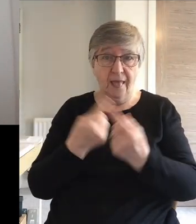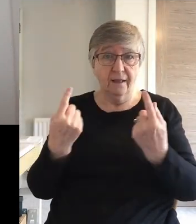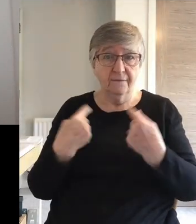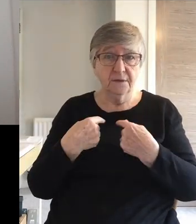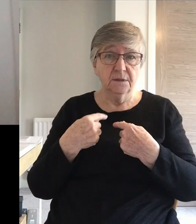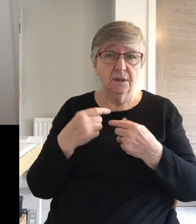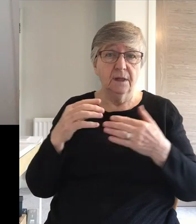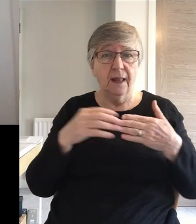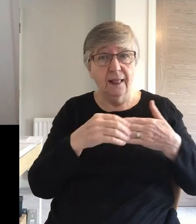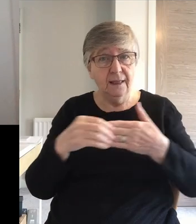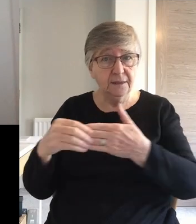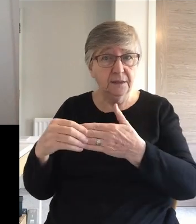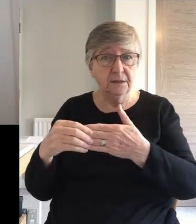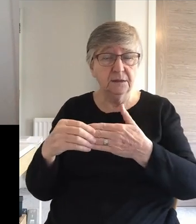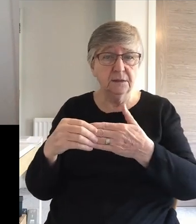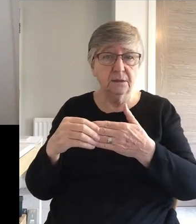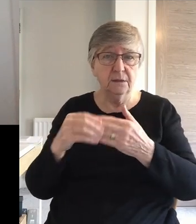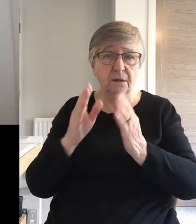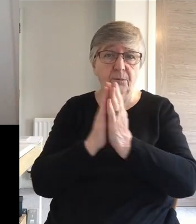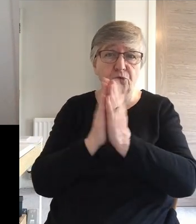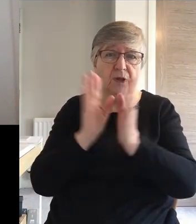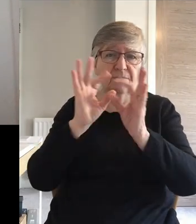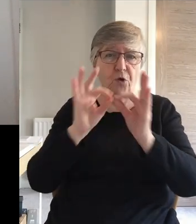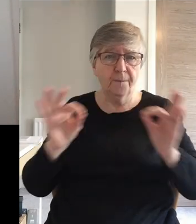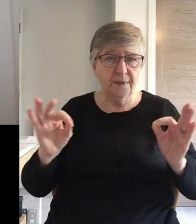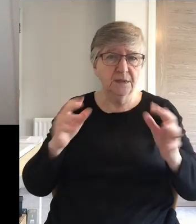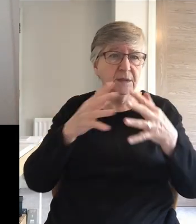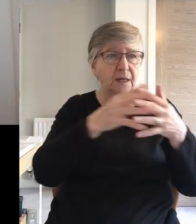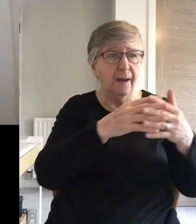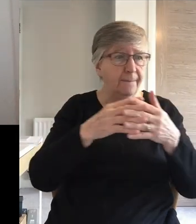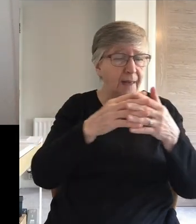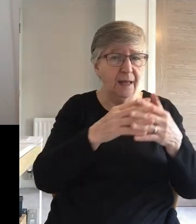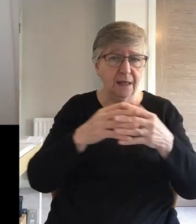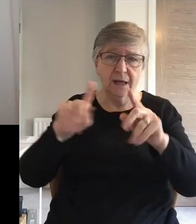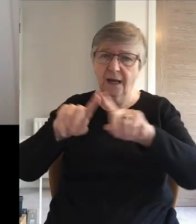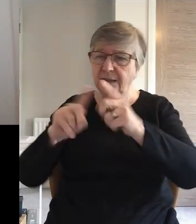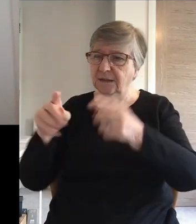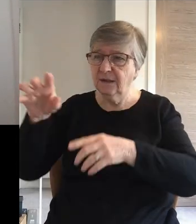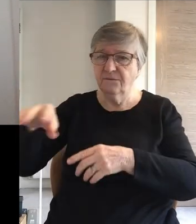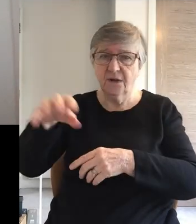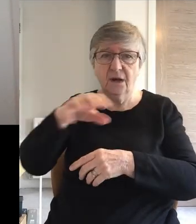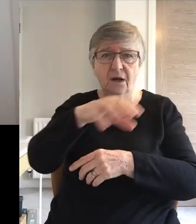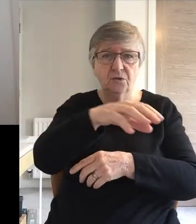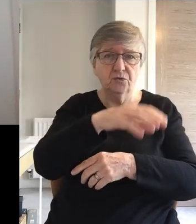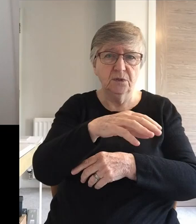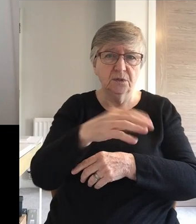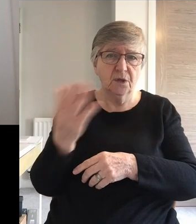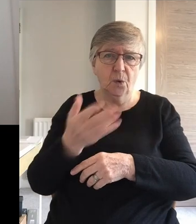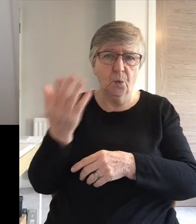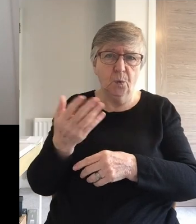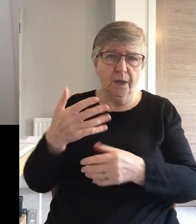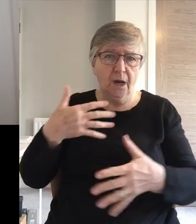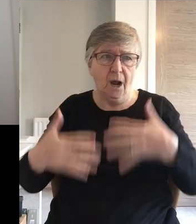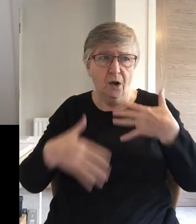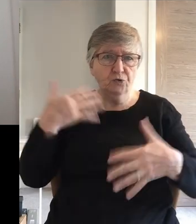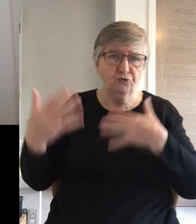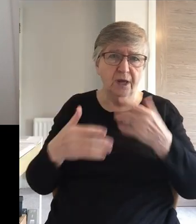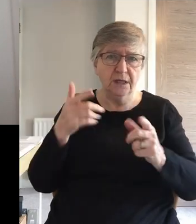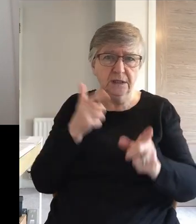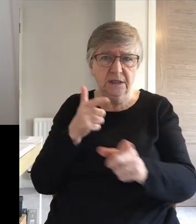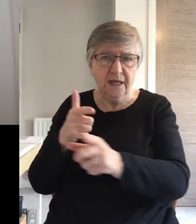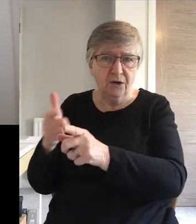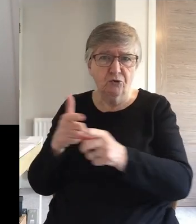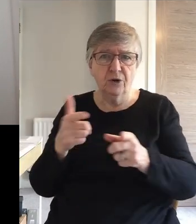leaders. We pray for peace in the USA and the many other countries where civil unrest and terrorism